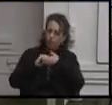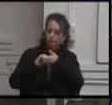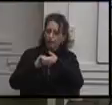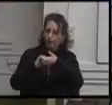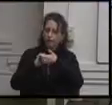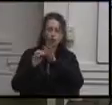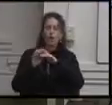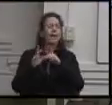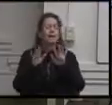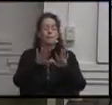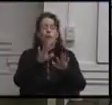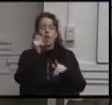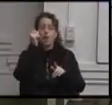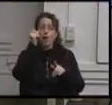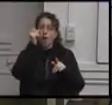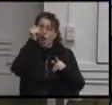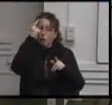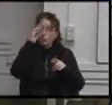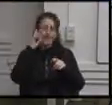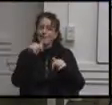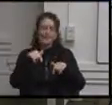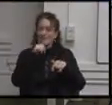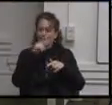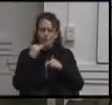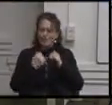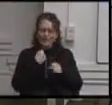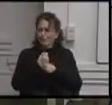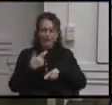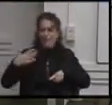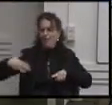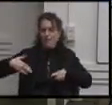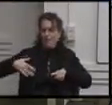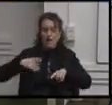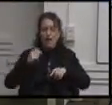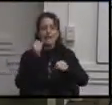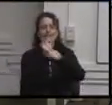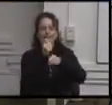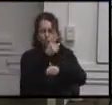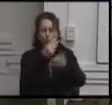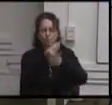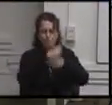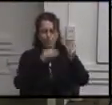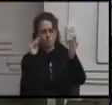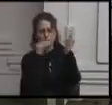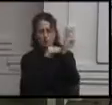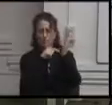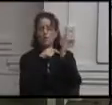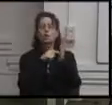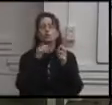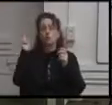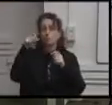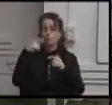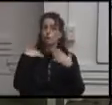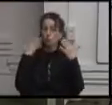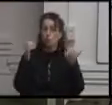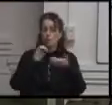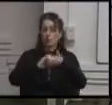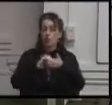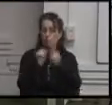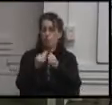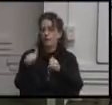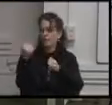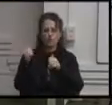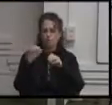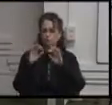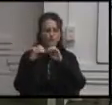for the next year's budget. Yes. So we are looking to partner with other organizations to do this, to make the most out of this funding that we're offering. We're hoping that this